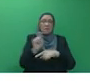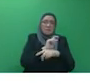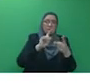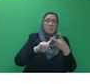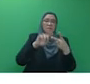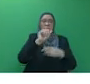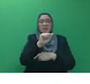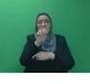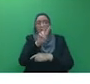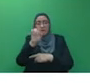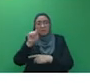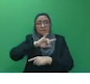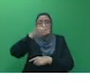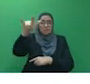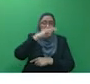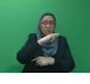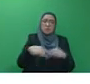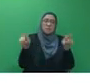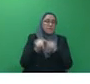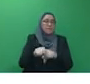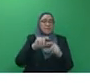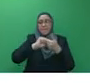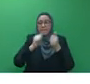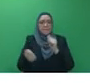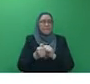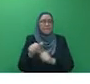um I would say aviation very similar